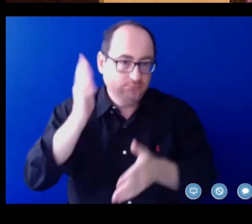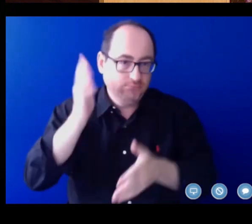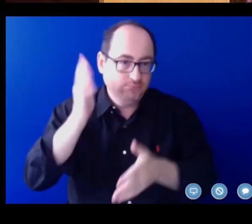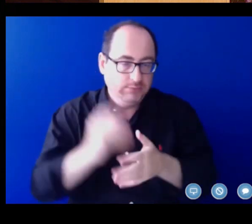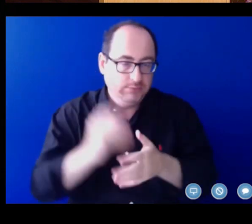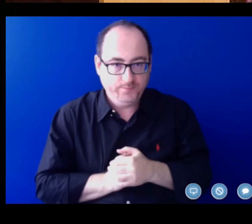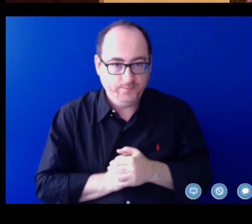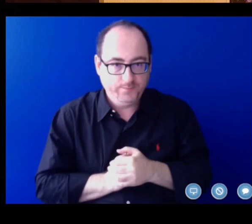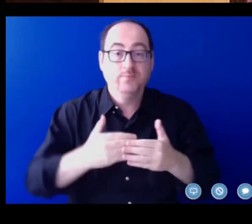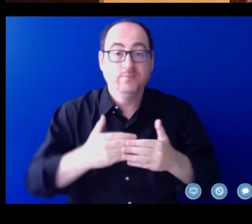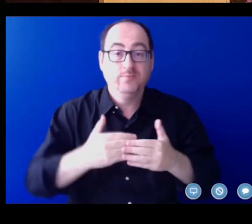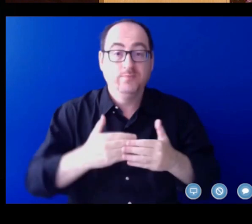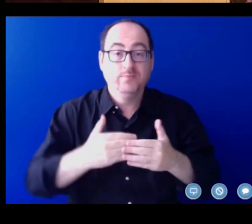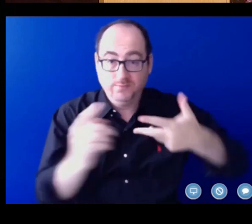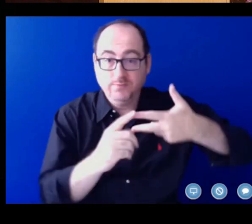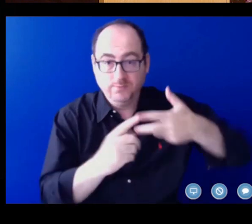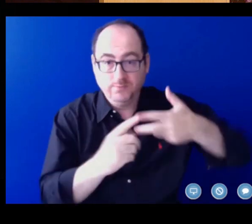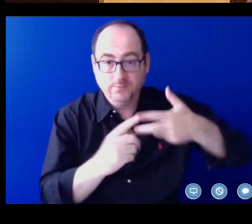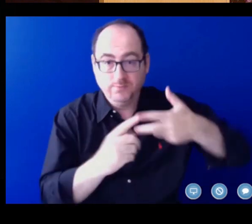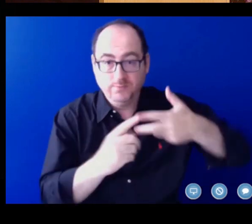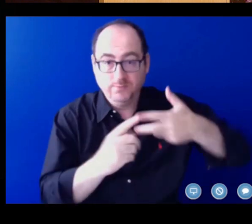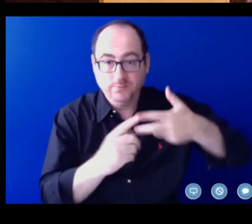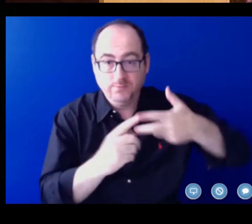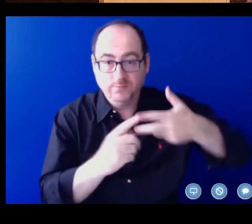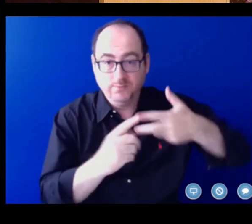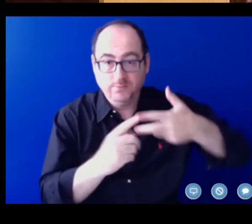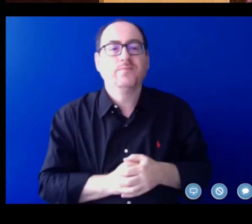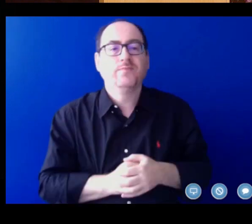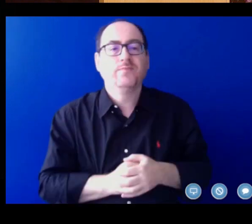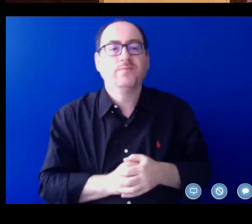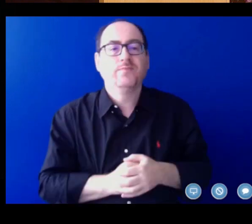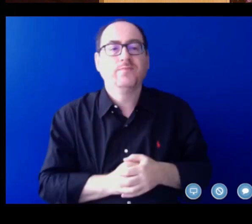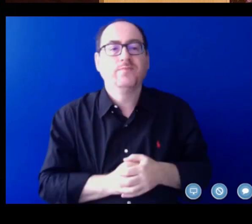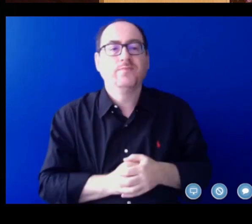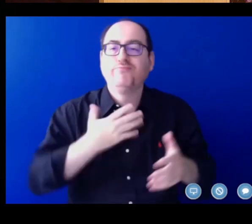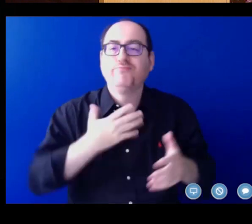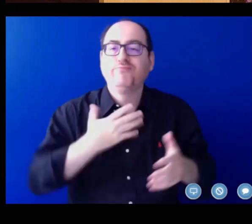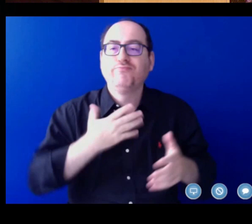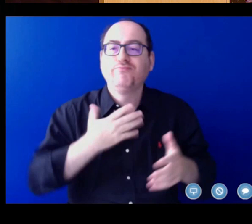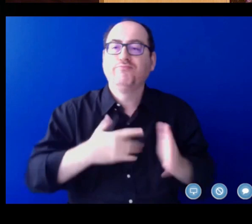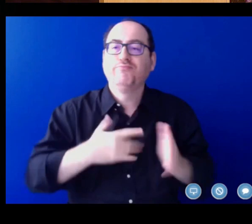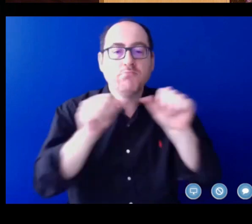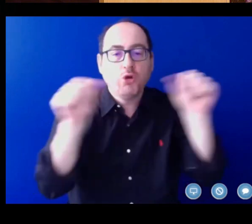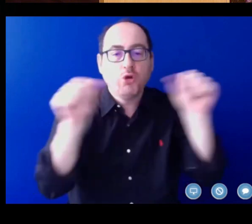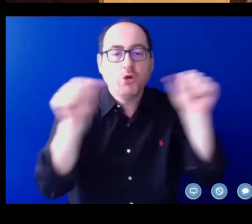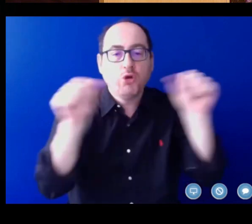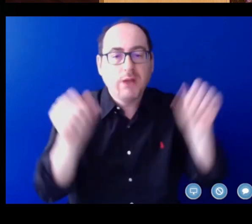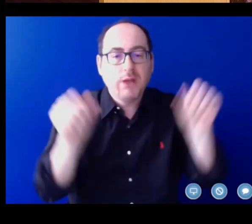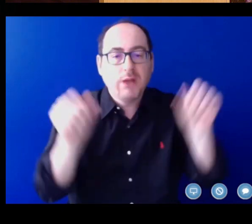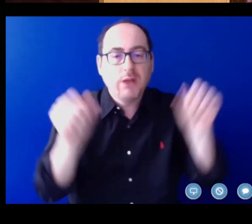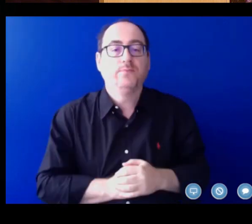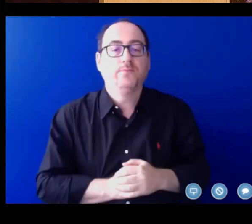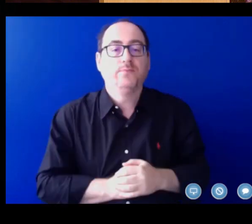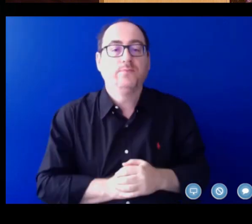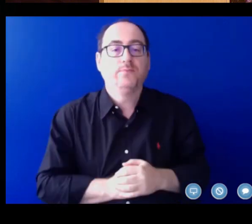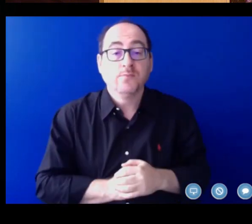So in this next section of my presentation, I want to talk about some different models and conceptual frameworks that can inform our